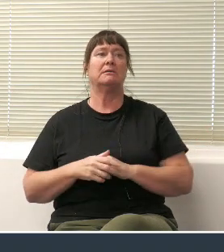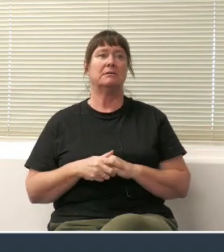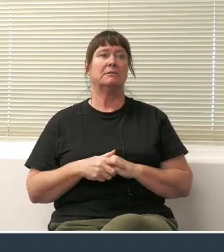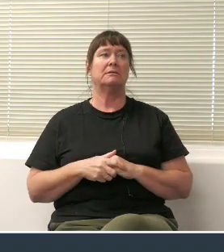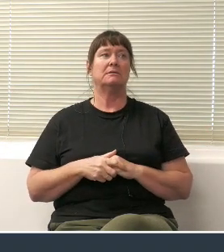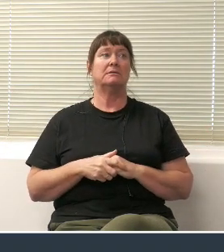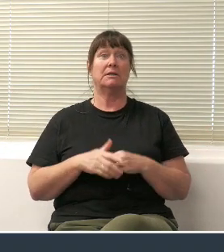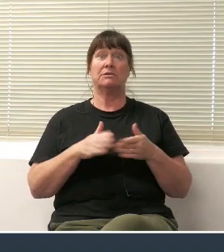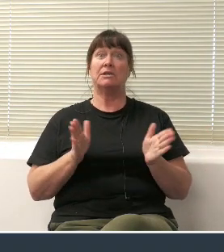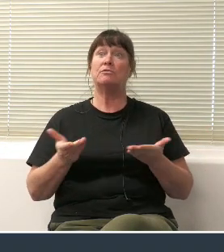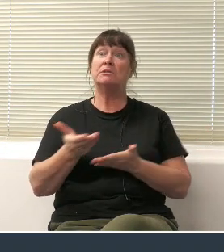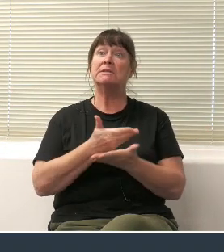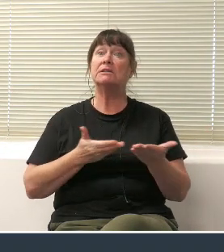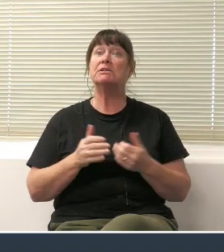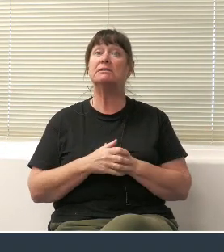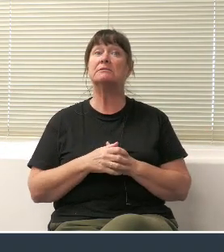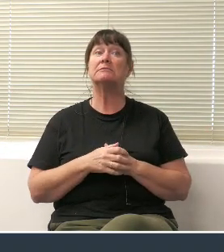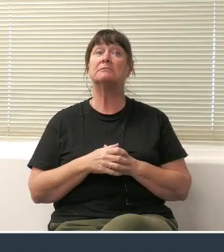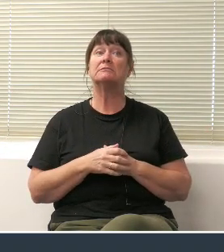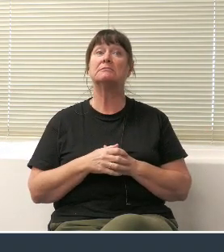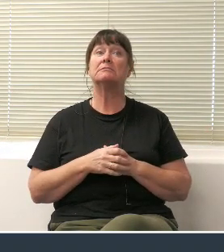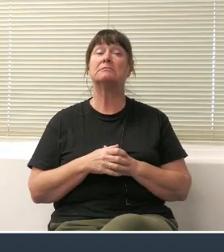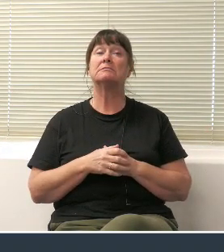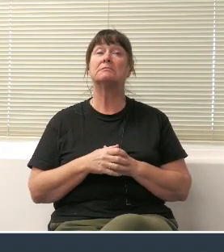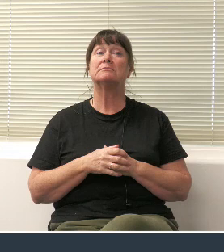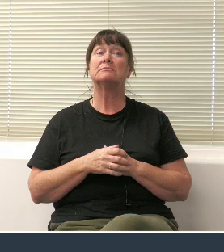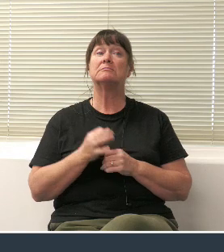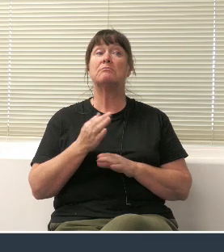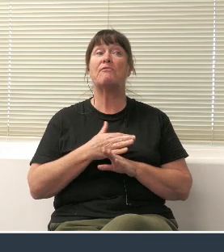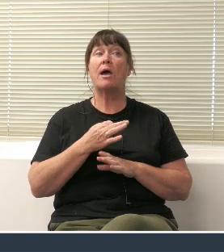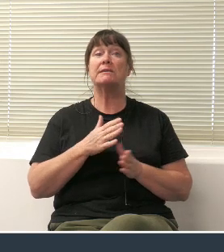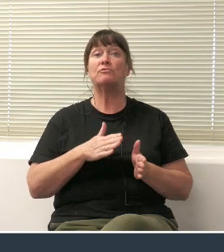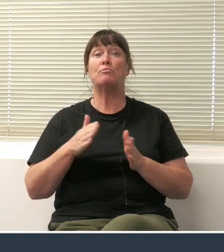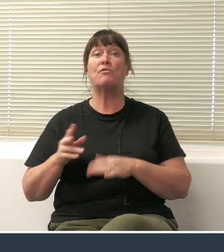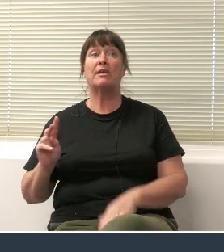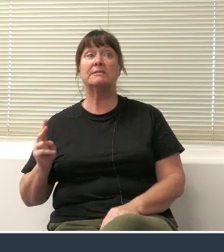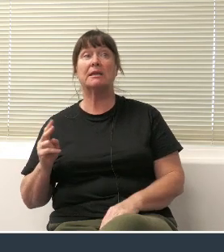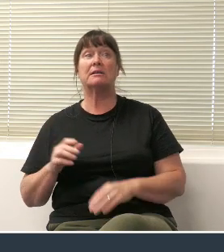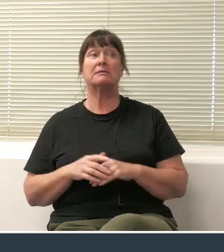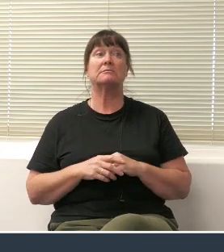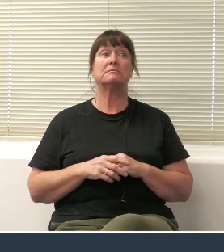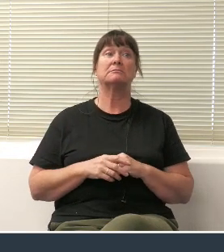Any general discussion before I move on to ask for a mover and seconder?